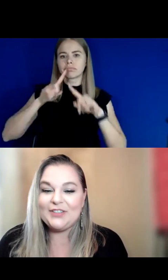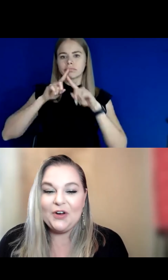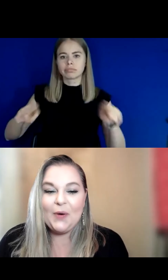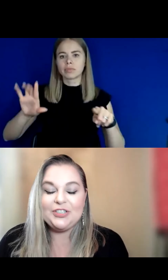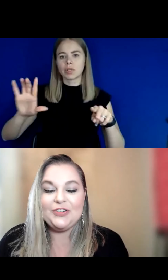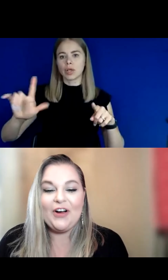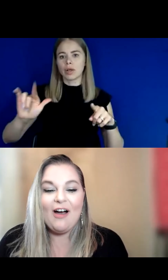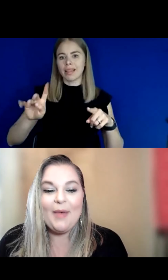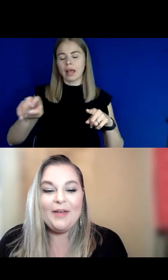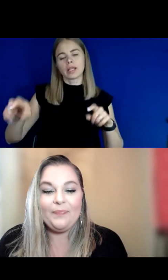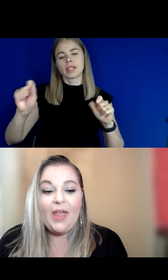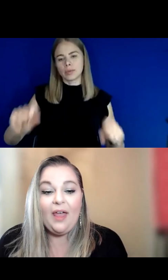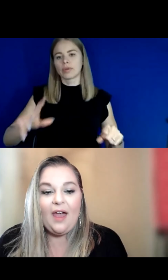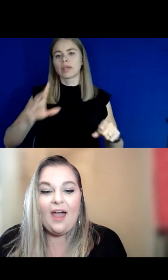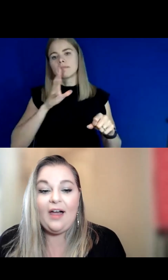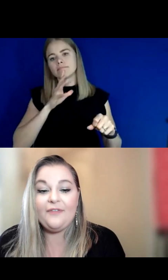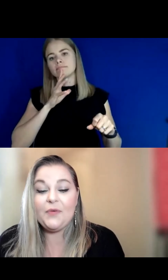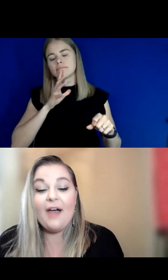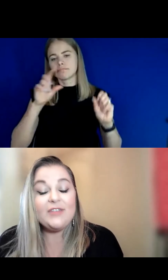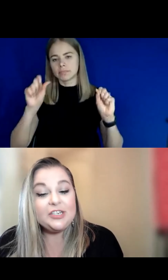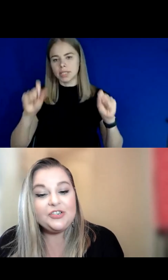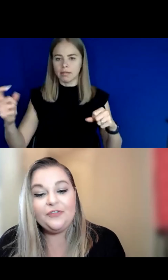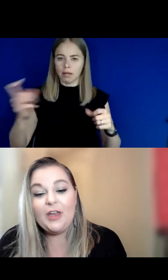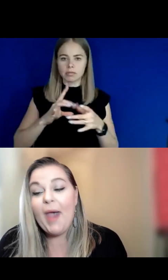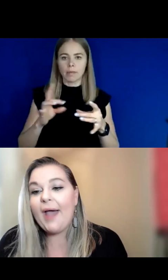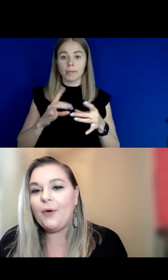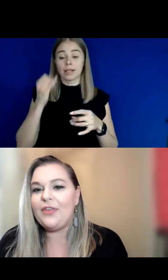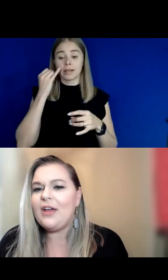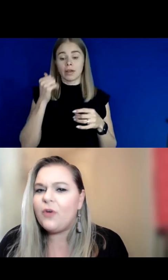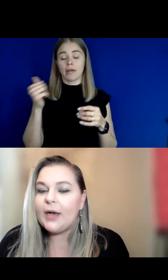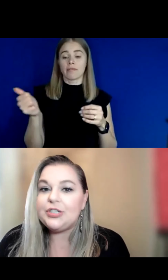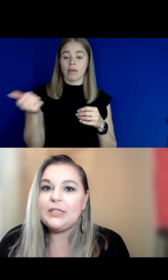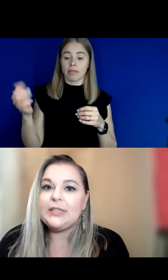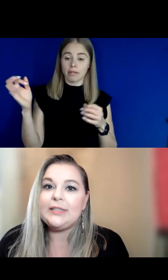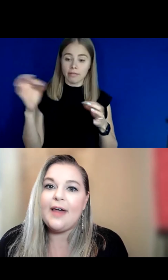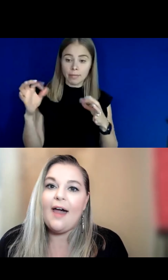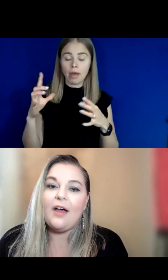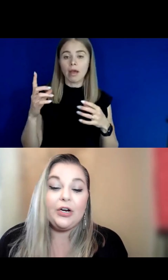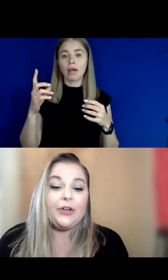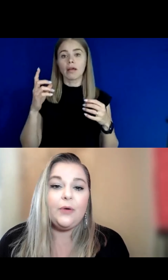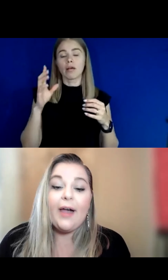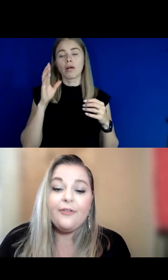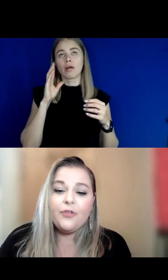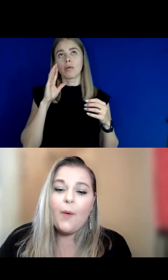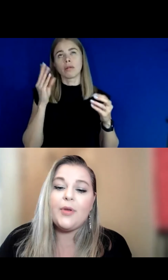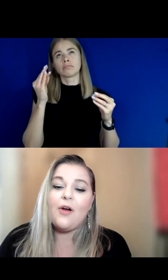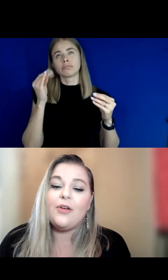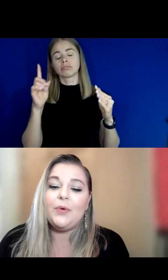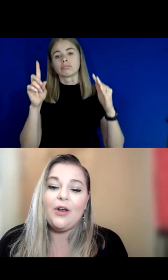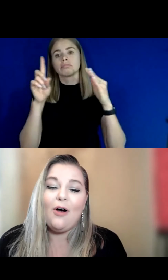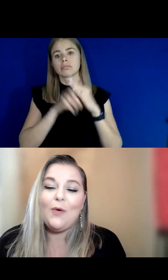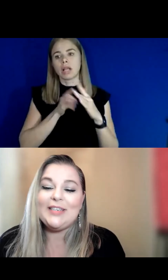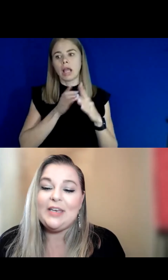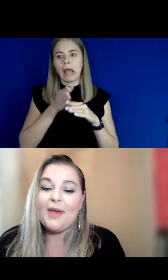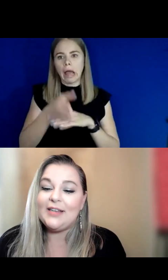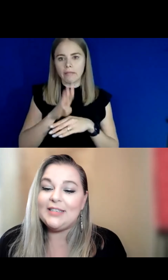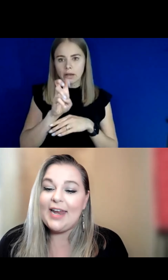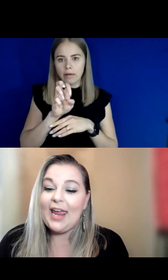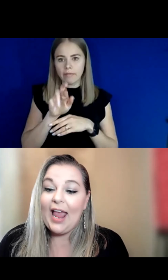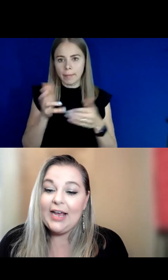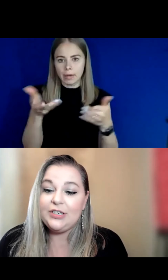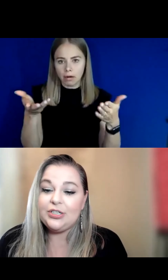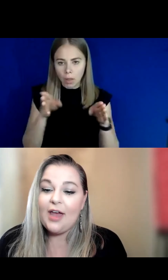let you ask your question or comment. If you have additional feedback or think of questions that occur to you after the webinar, you can always